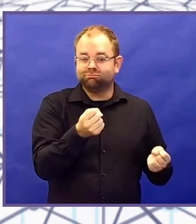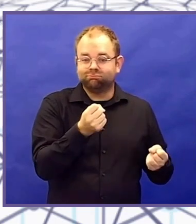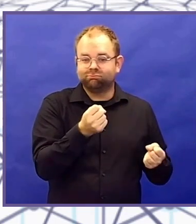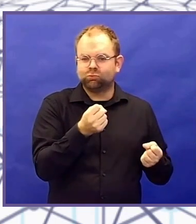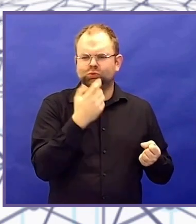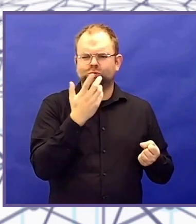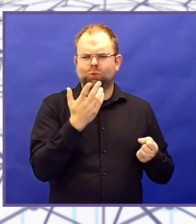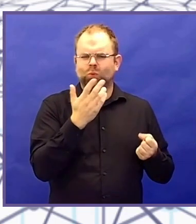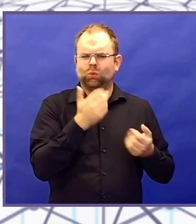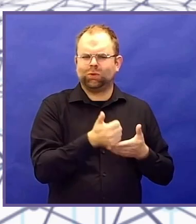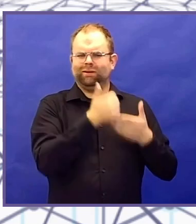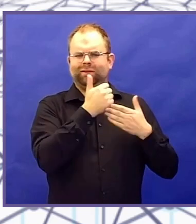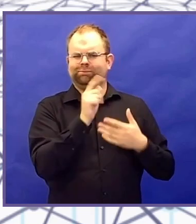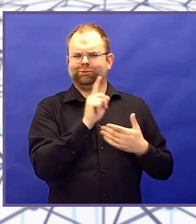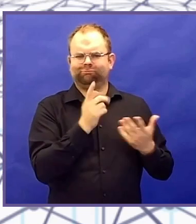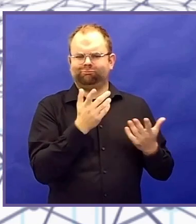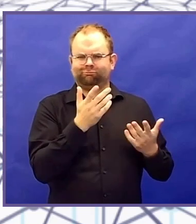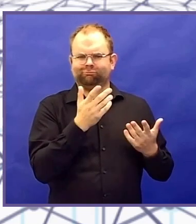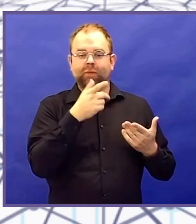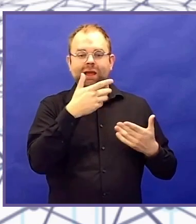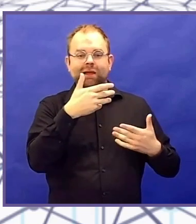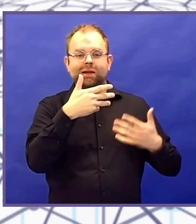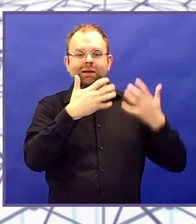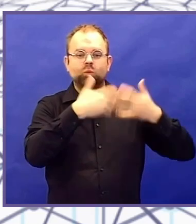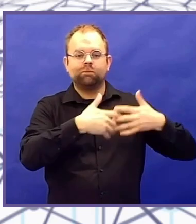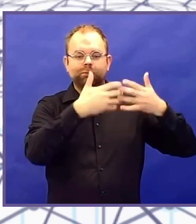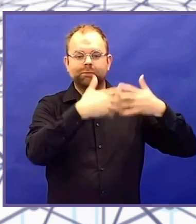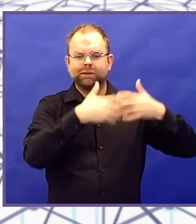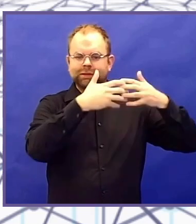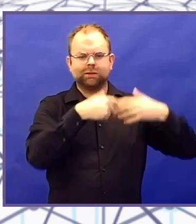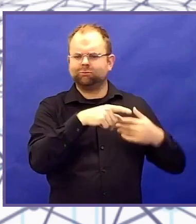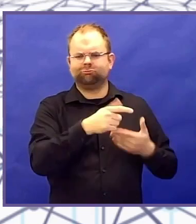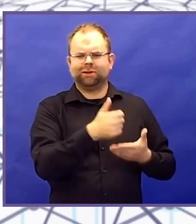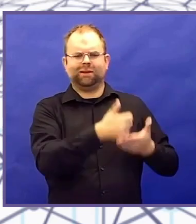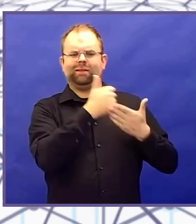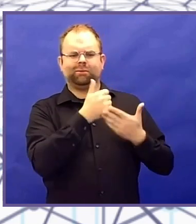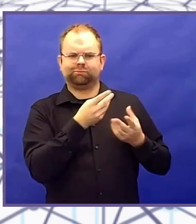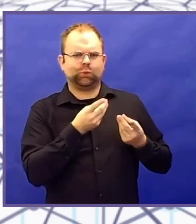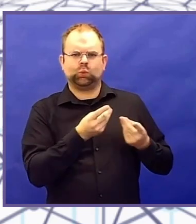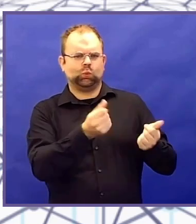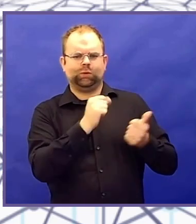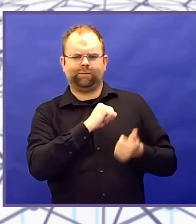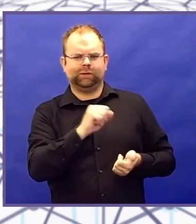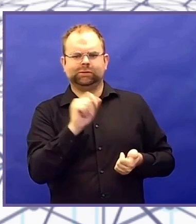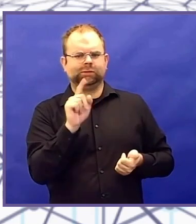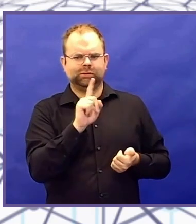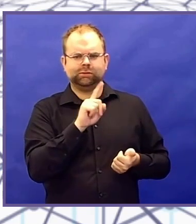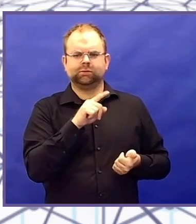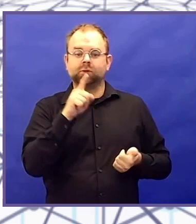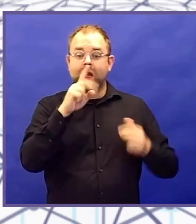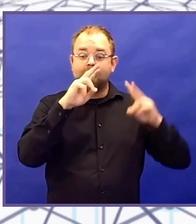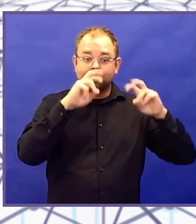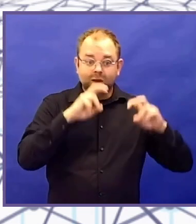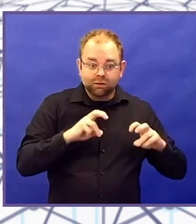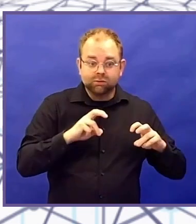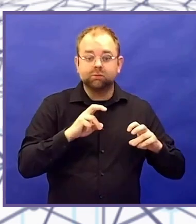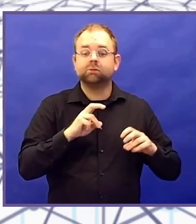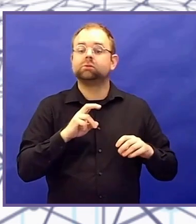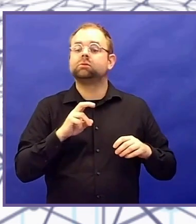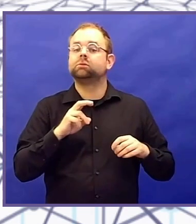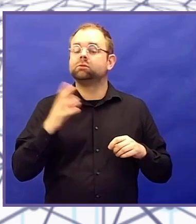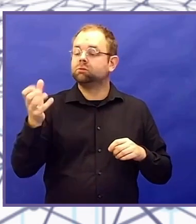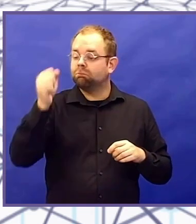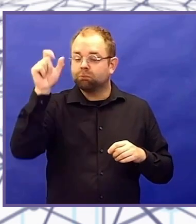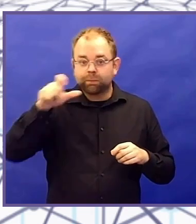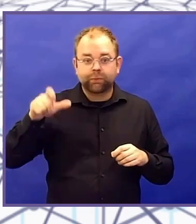least small risks, and see if you can design a job around your strengths so that you can show how competitive you